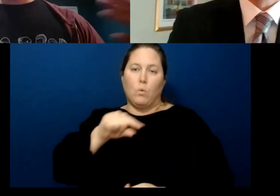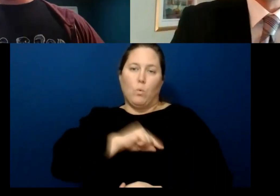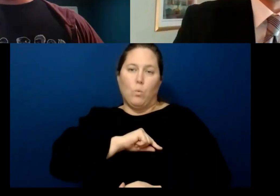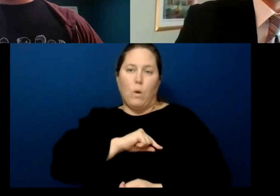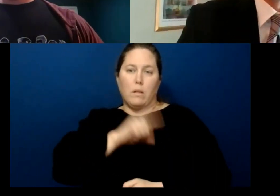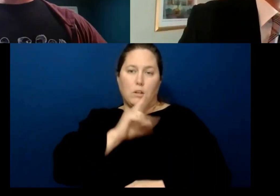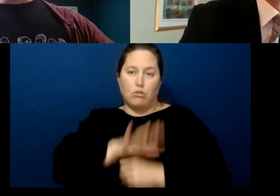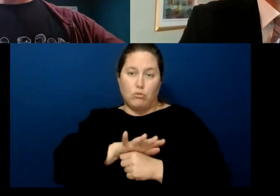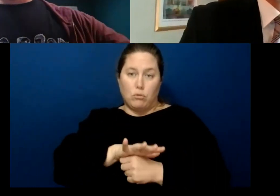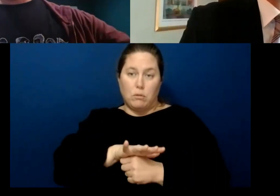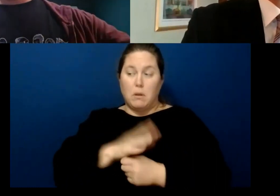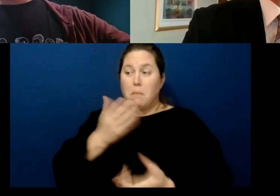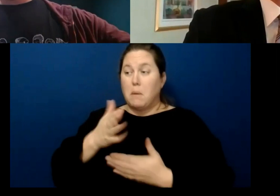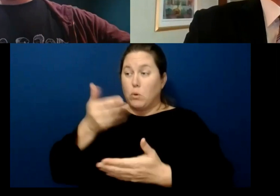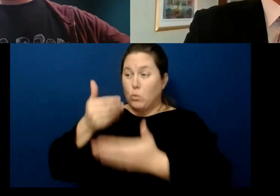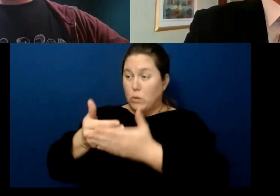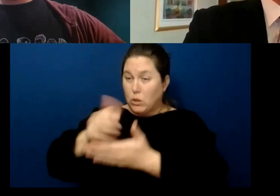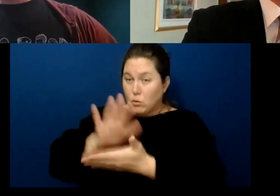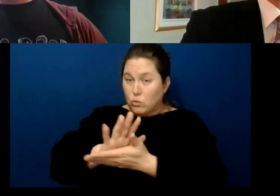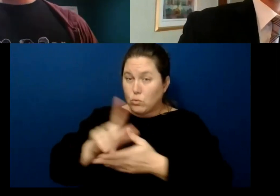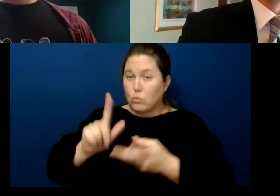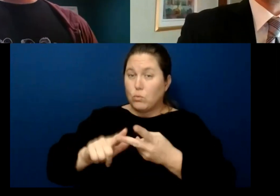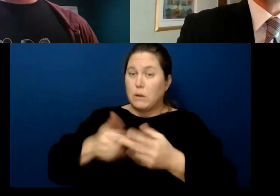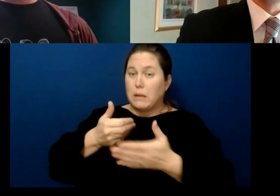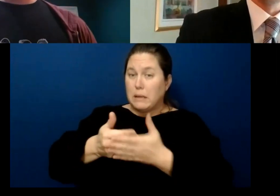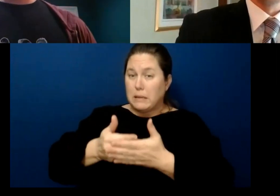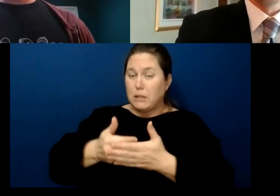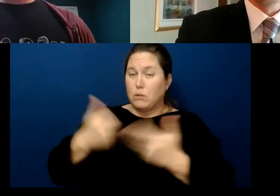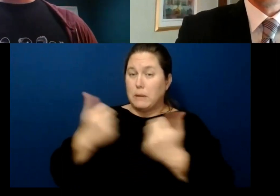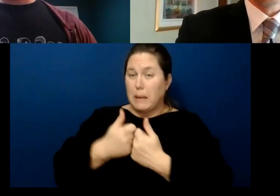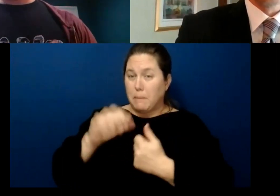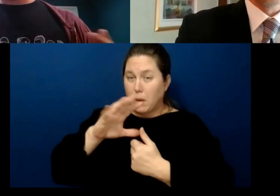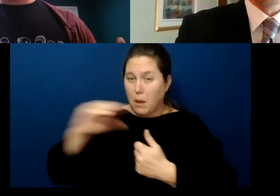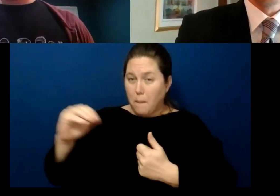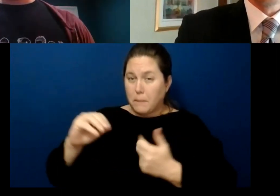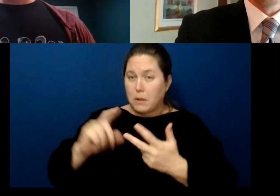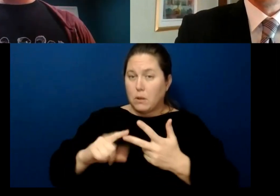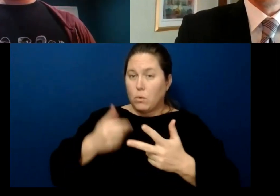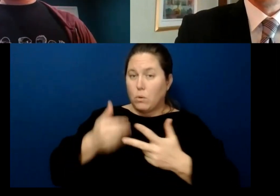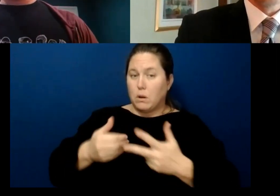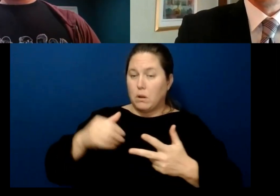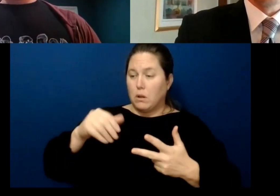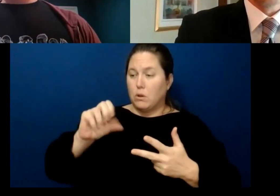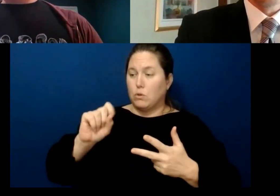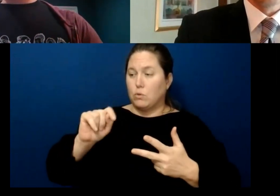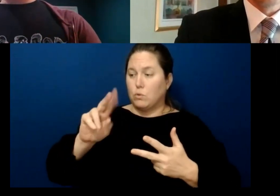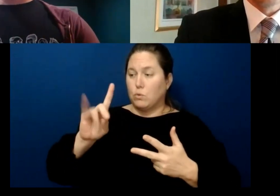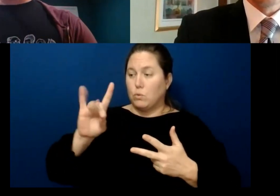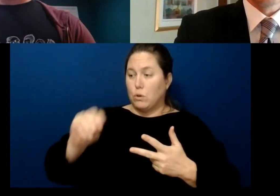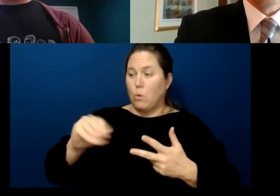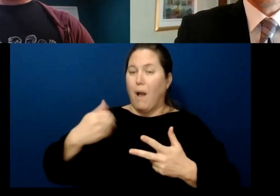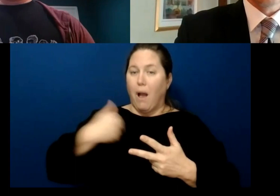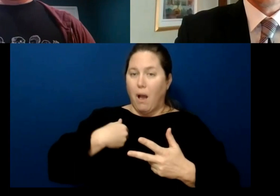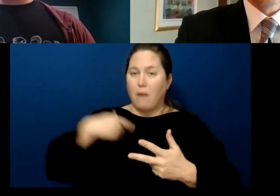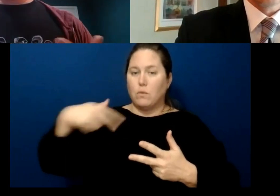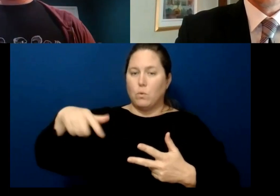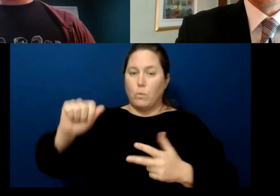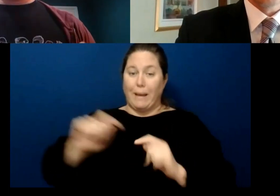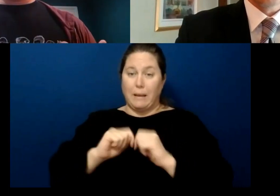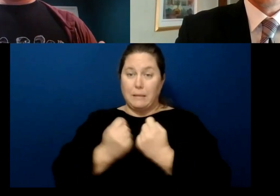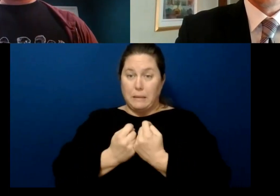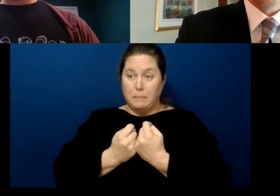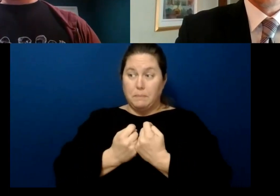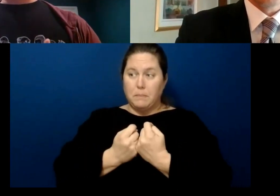or if you're near a game company, or if you're near a studio of some sort that has a quality assurance team, you can sometimes get a job there and